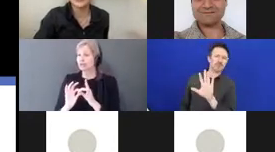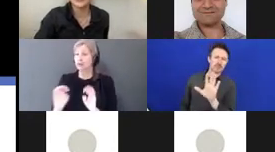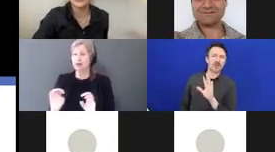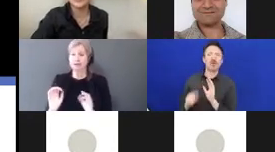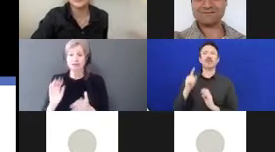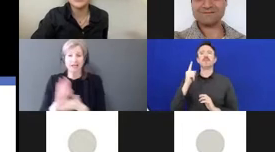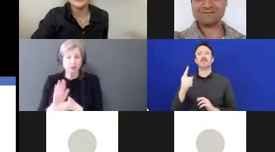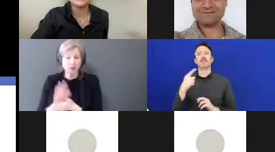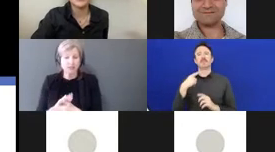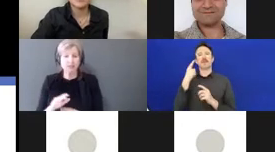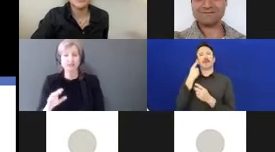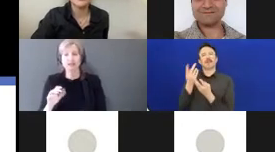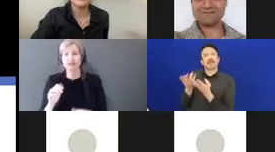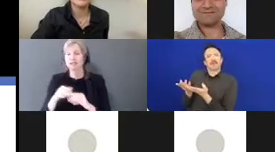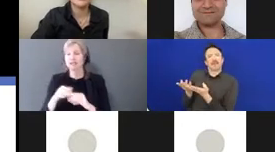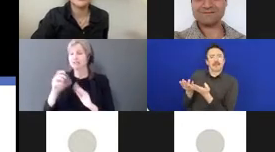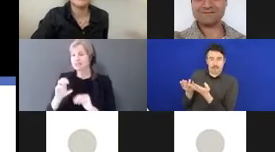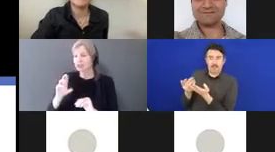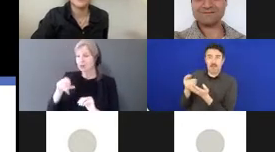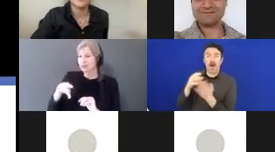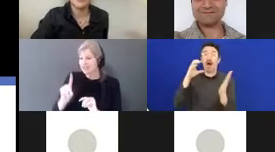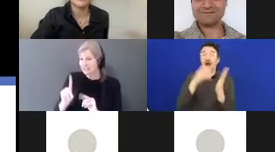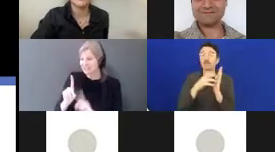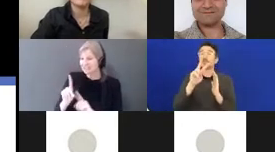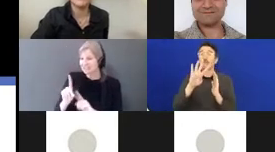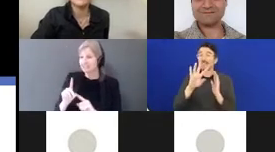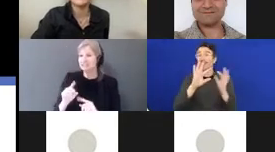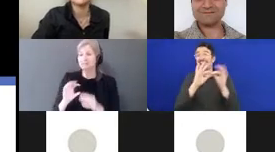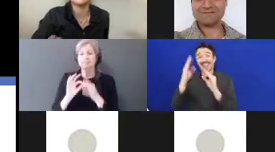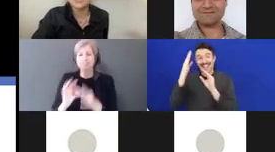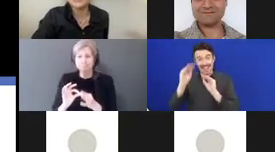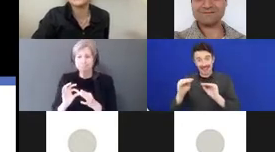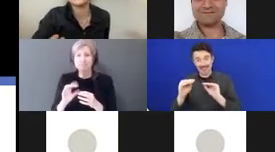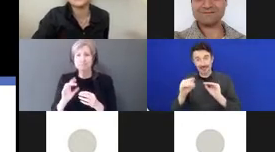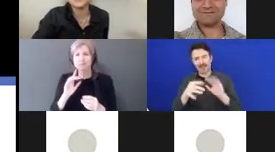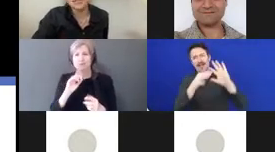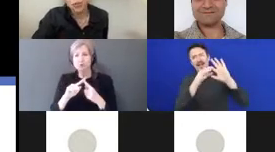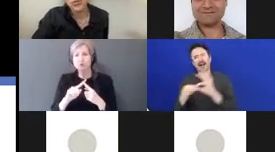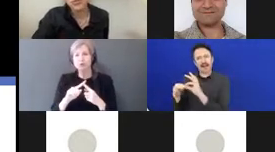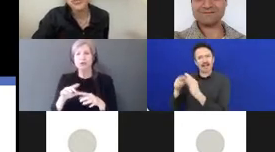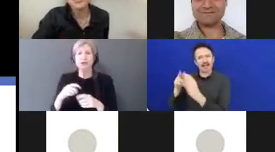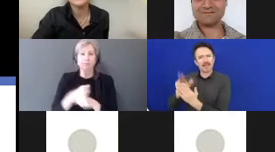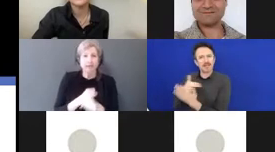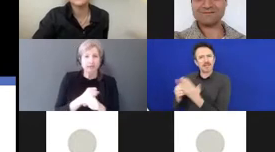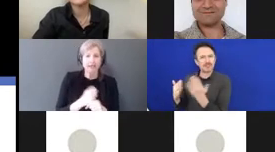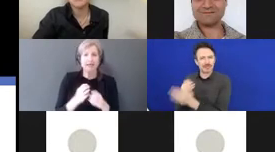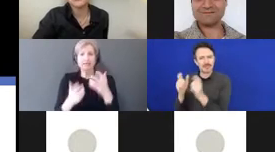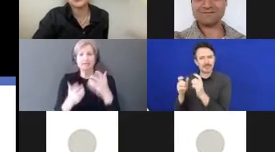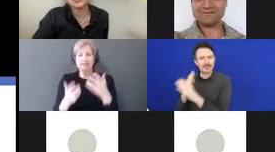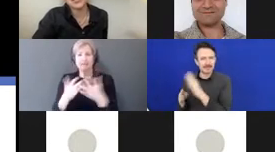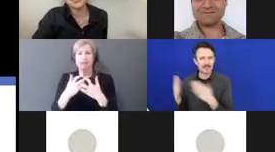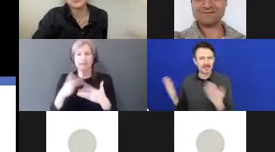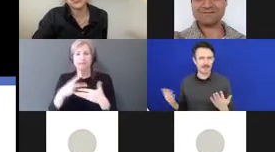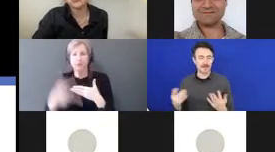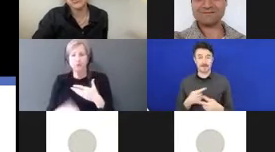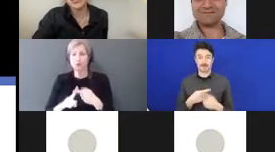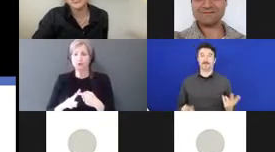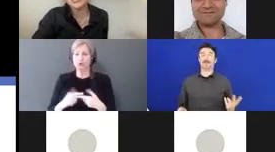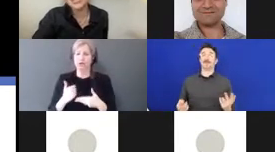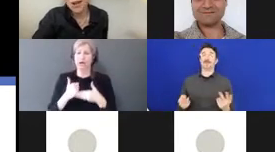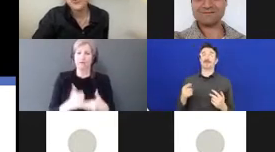on the CRPD, they were especially about adapting existing programs to respond to the needs that